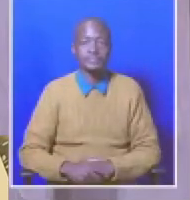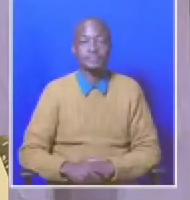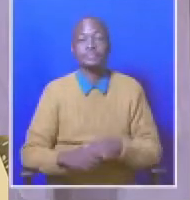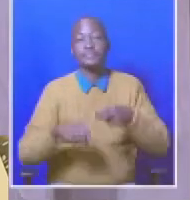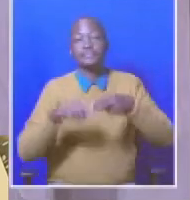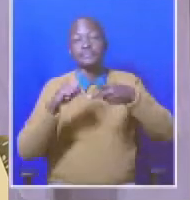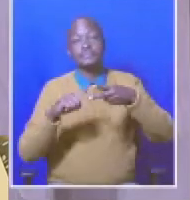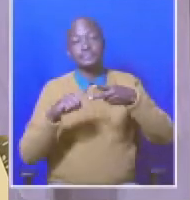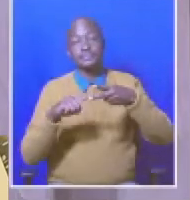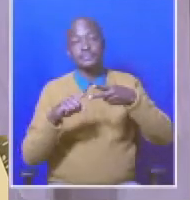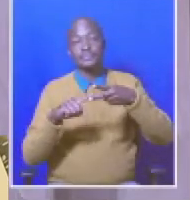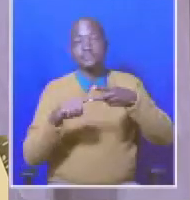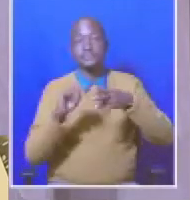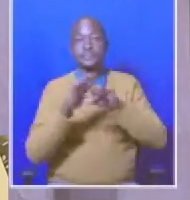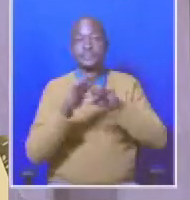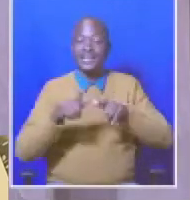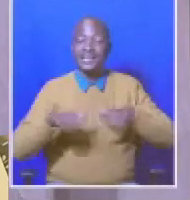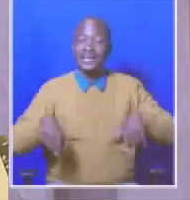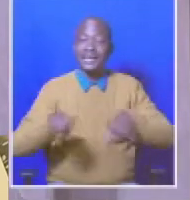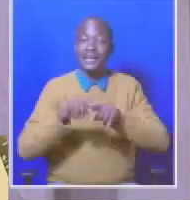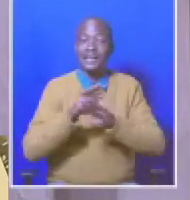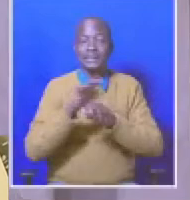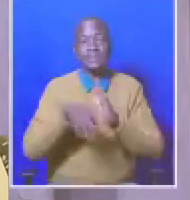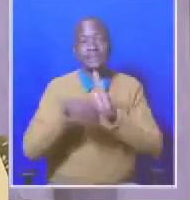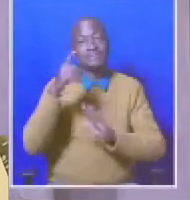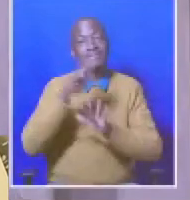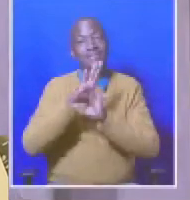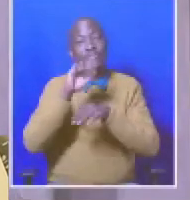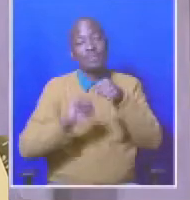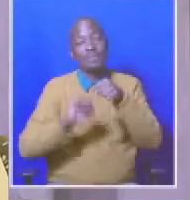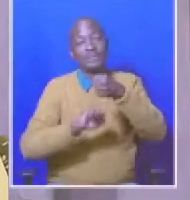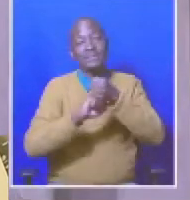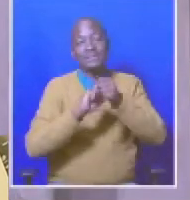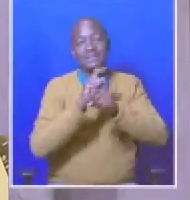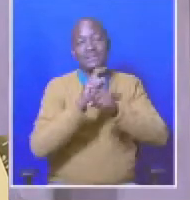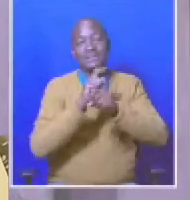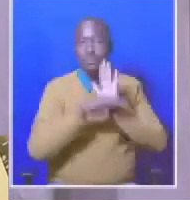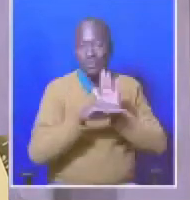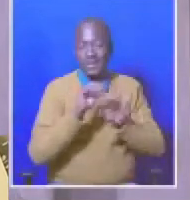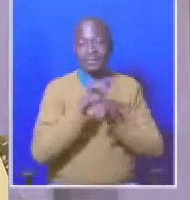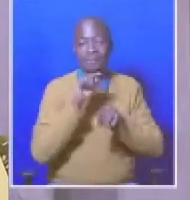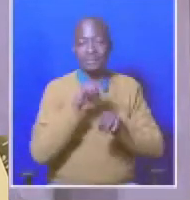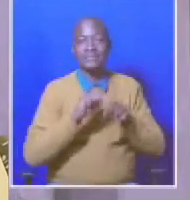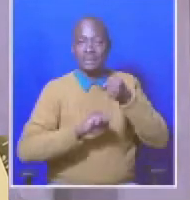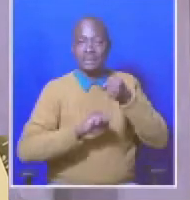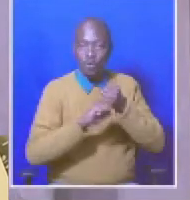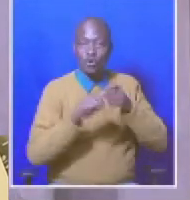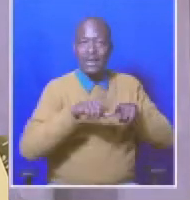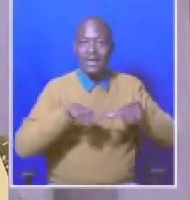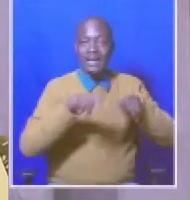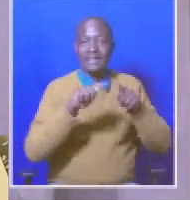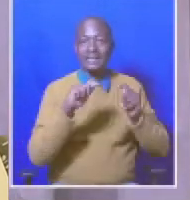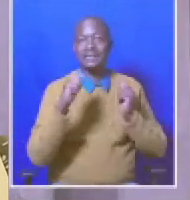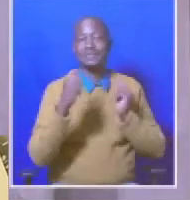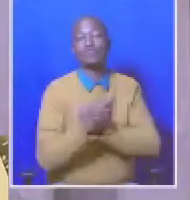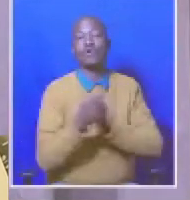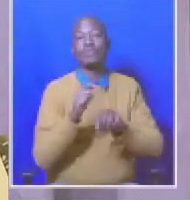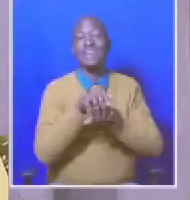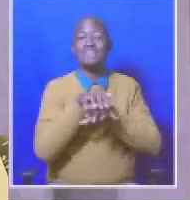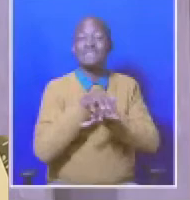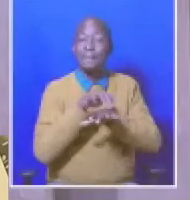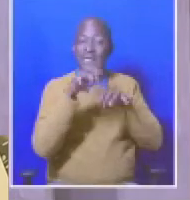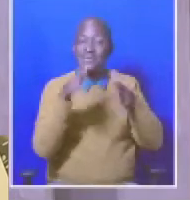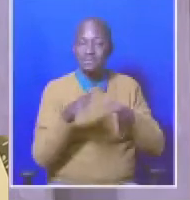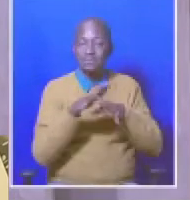Secondly, the Land Development Support Program, which support land reform by assisting farmers who